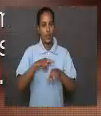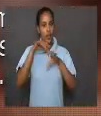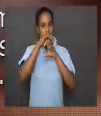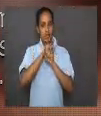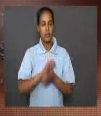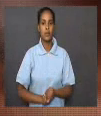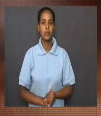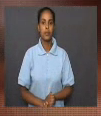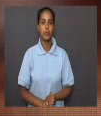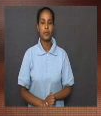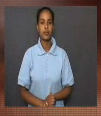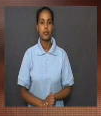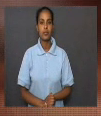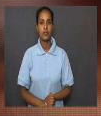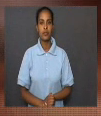Time's up!